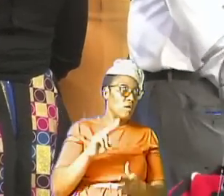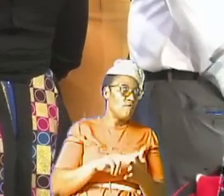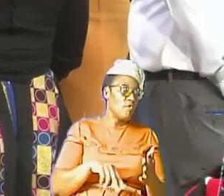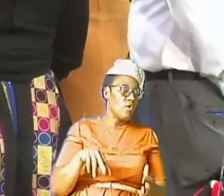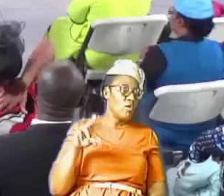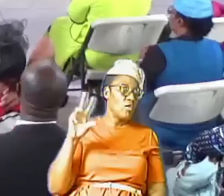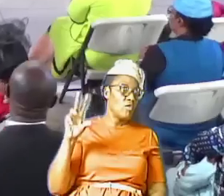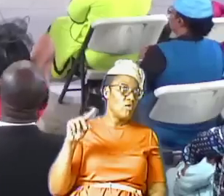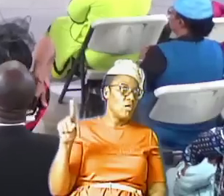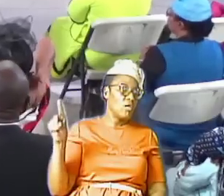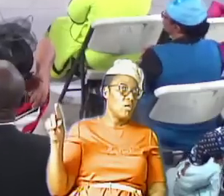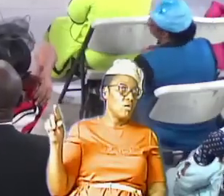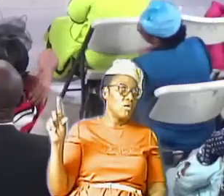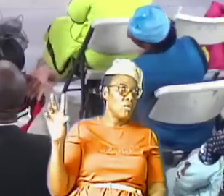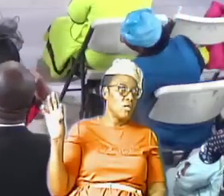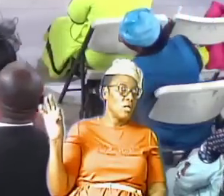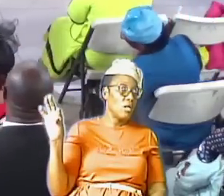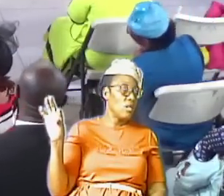Verses